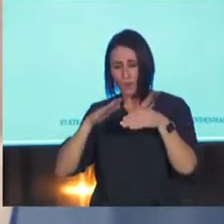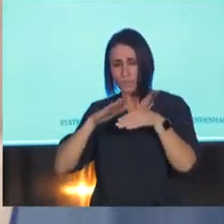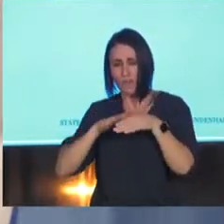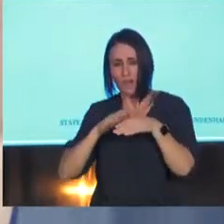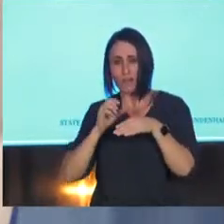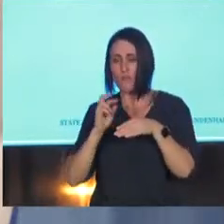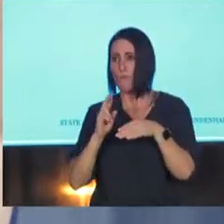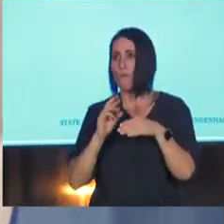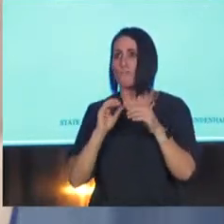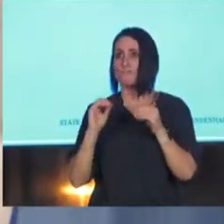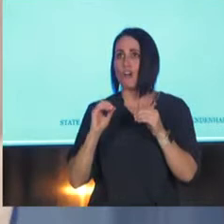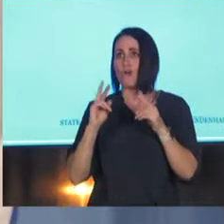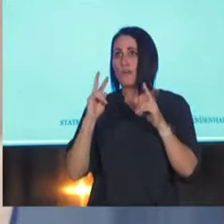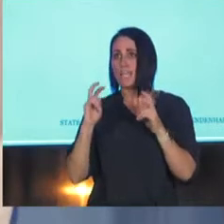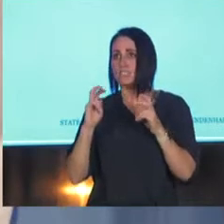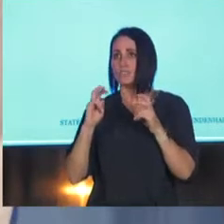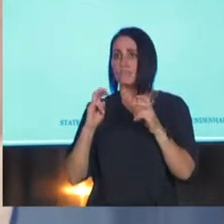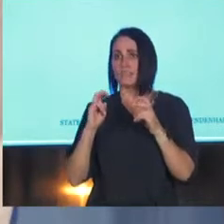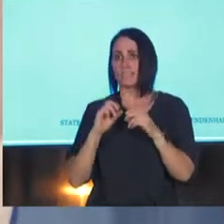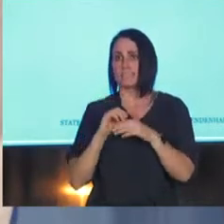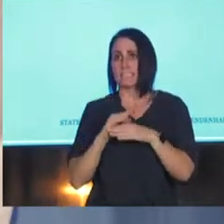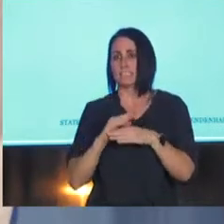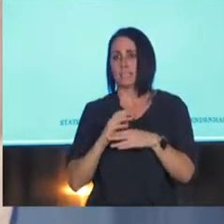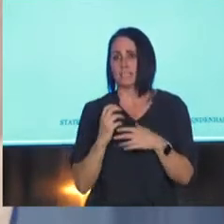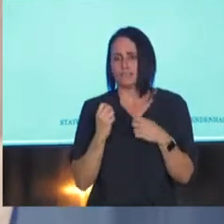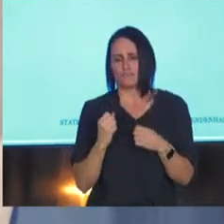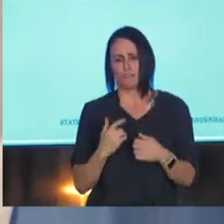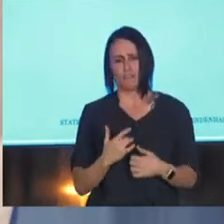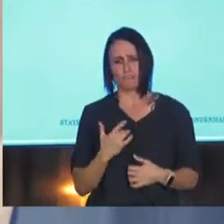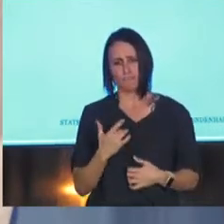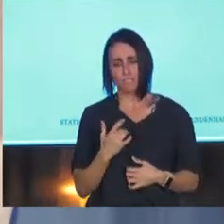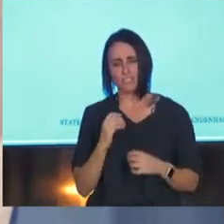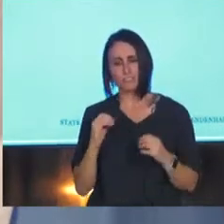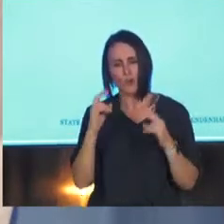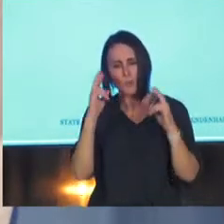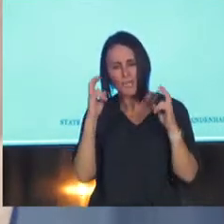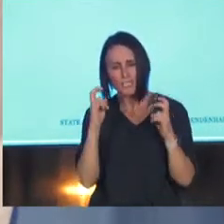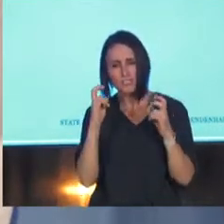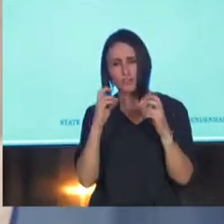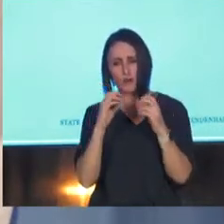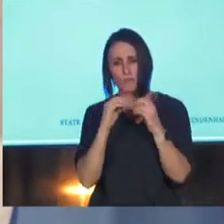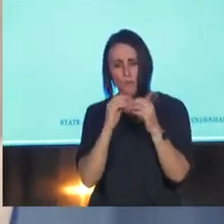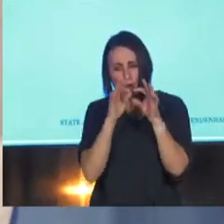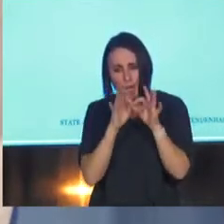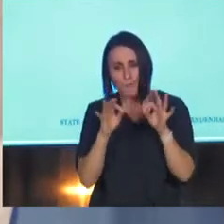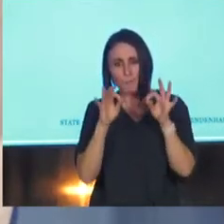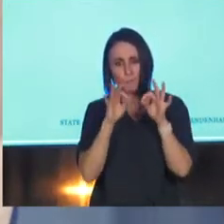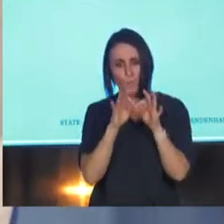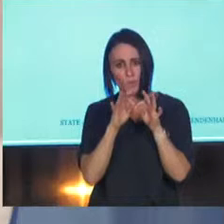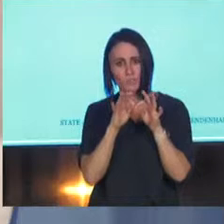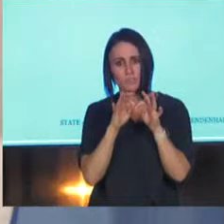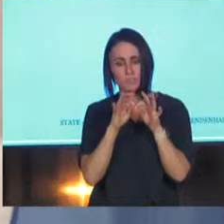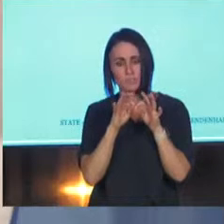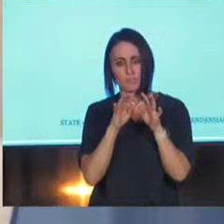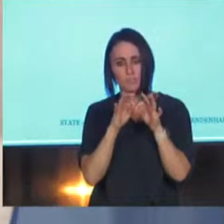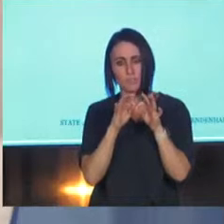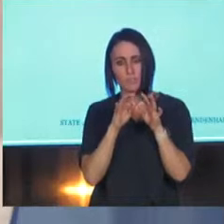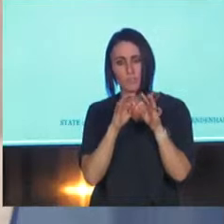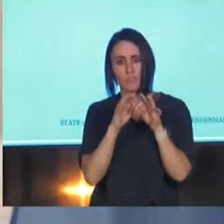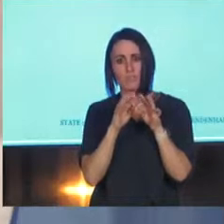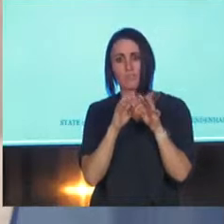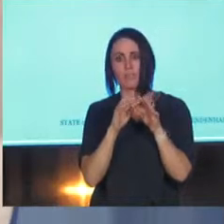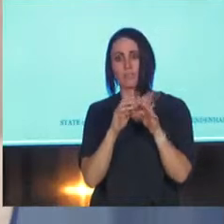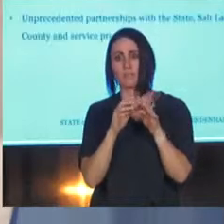issue that inspires stronger feelings, no issue on which it has been more important to cultivate a strong and